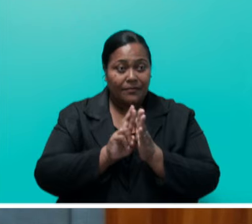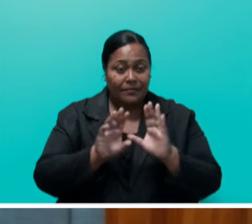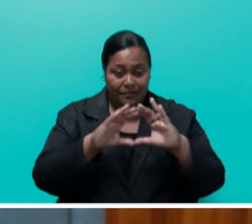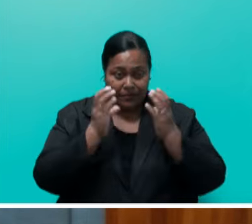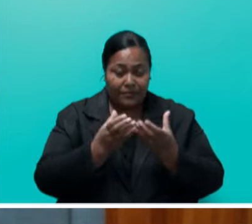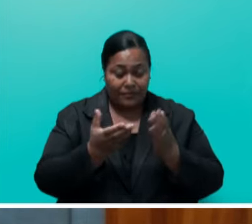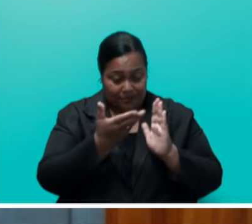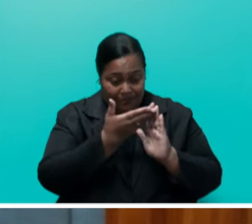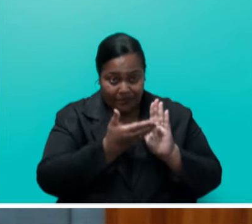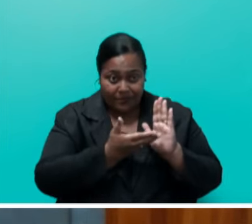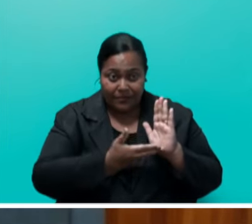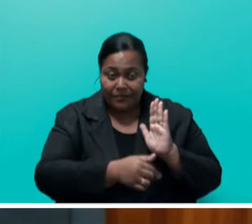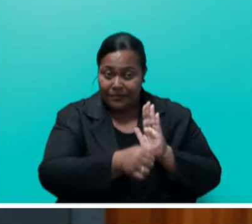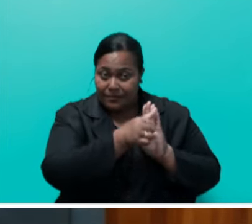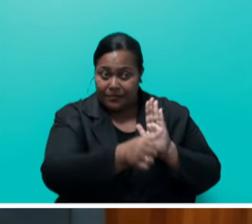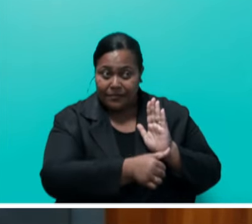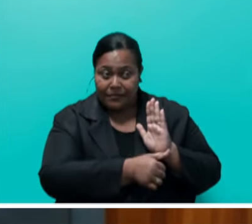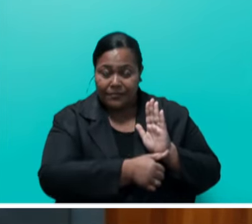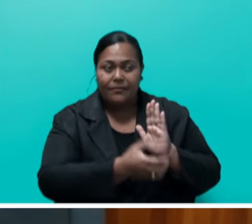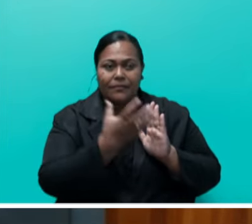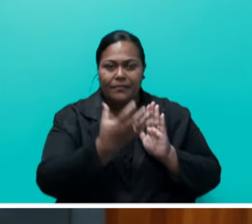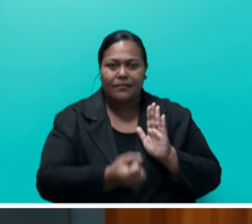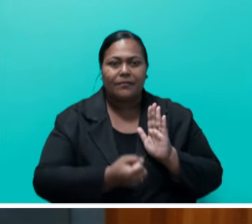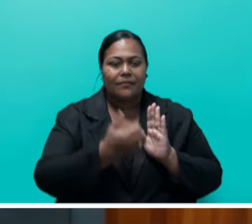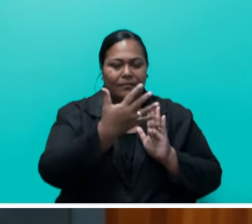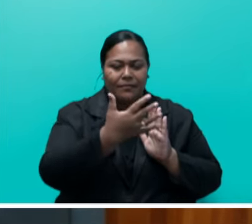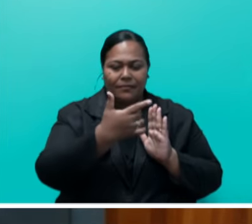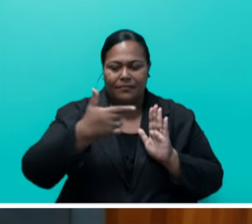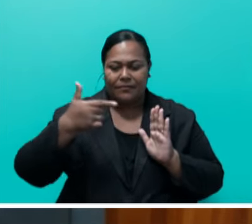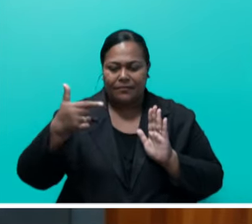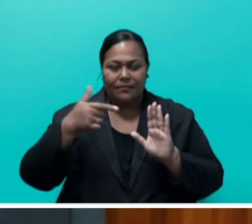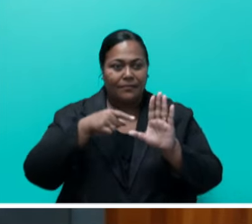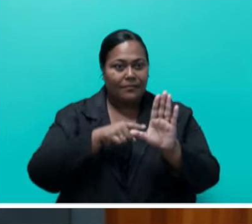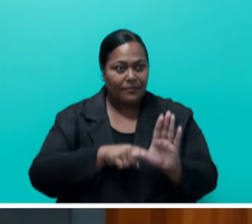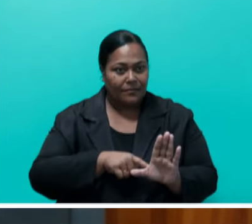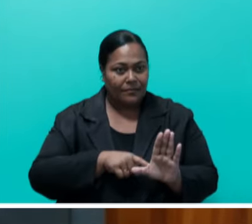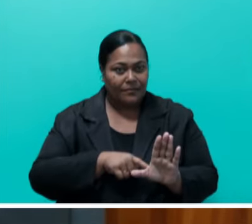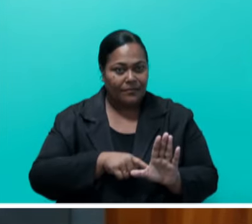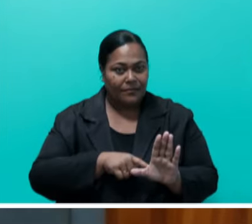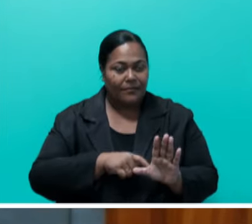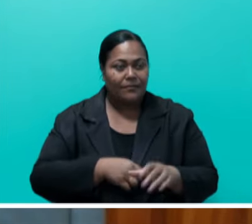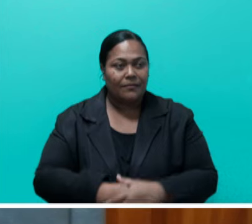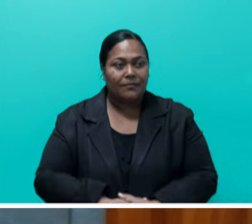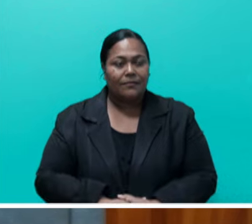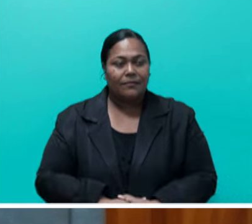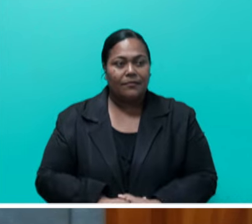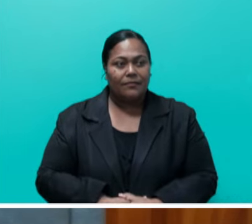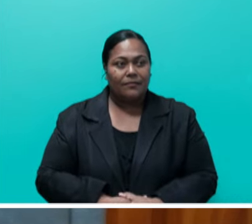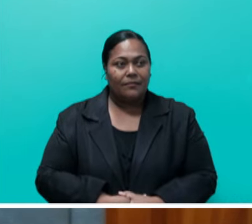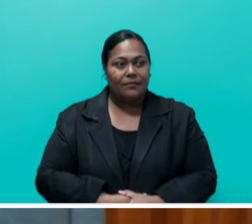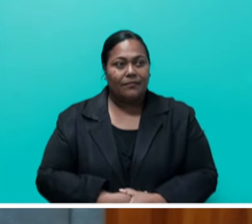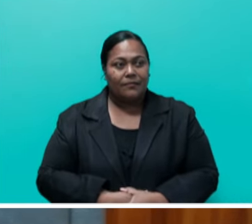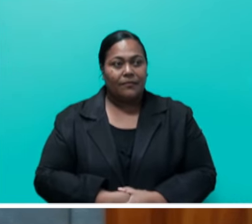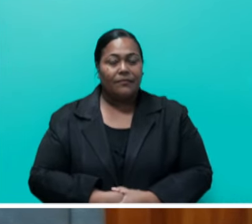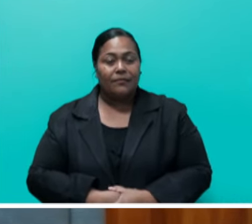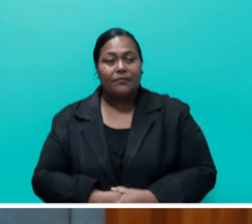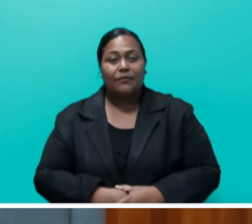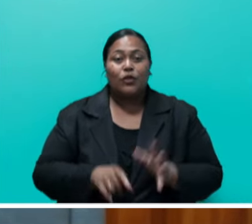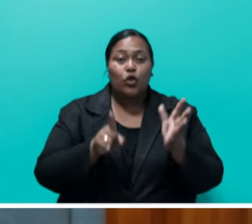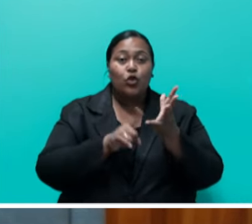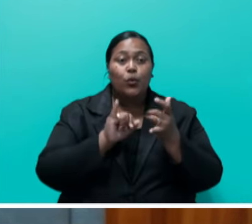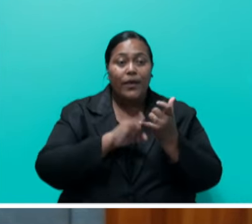usually takes a cycle of 5 to 7 years. And the University of the South Pacific is the only